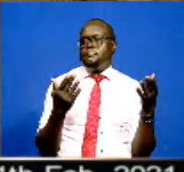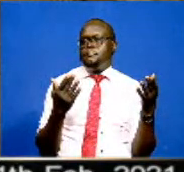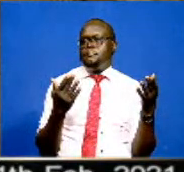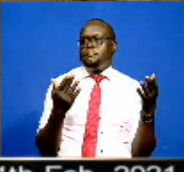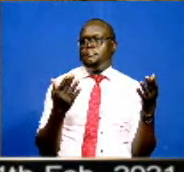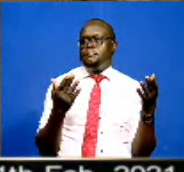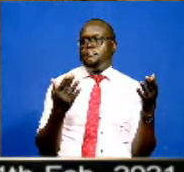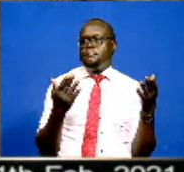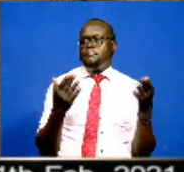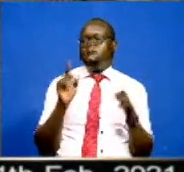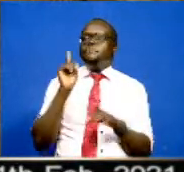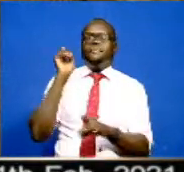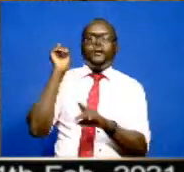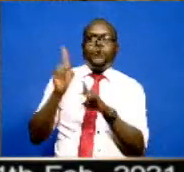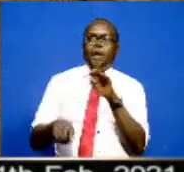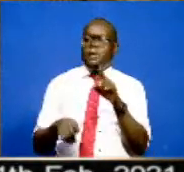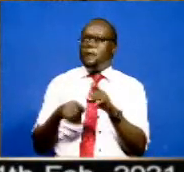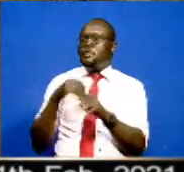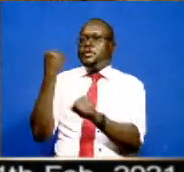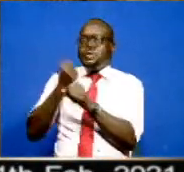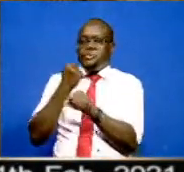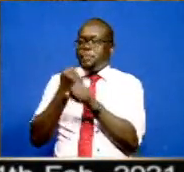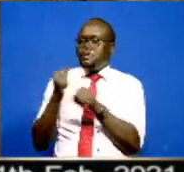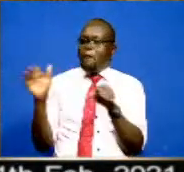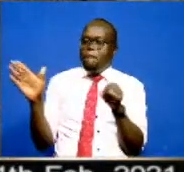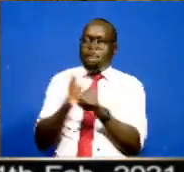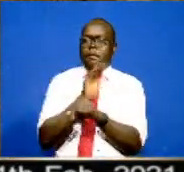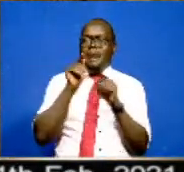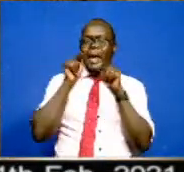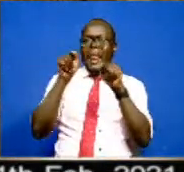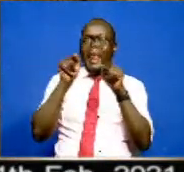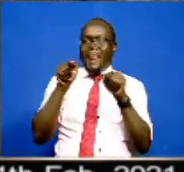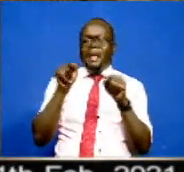you cannot do a blanket condemnation.